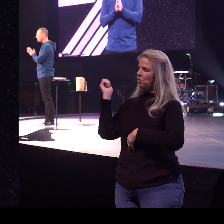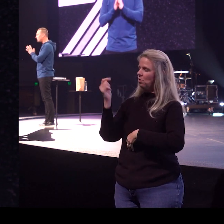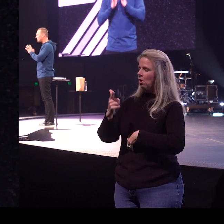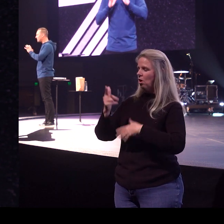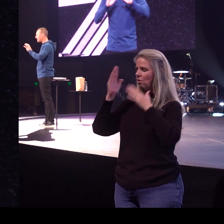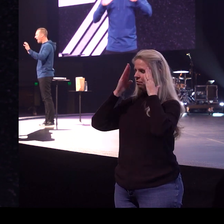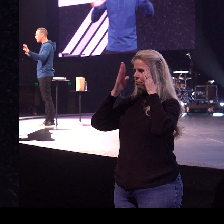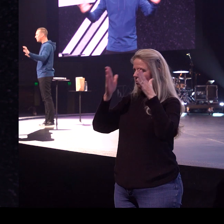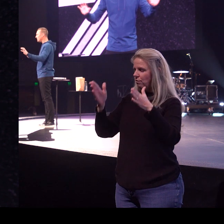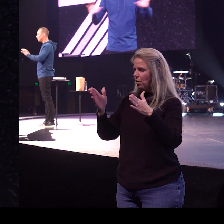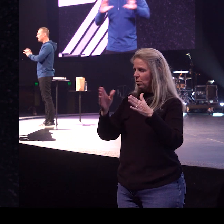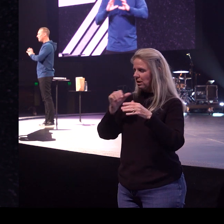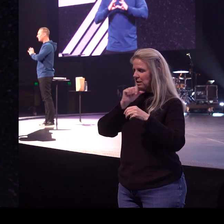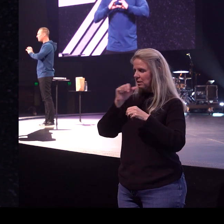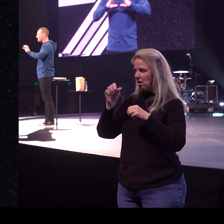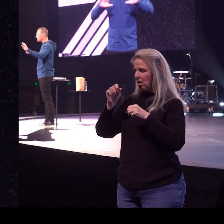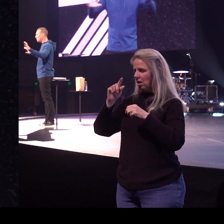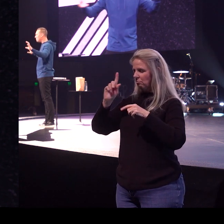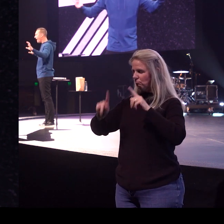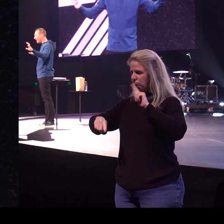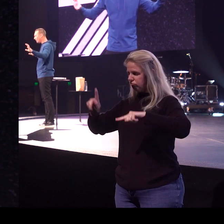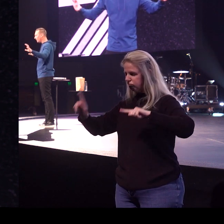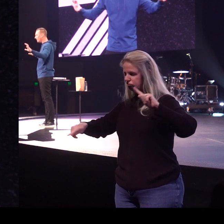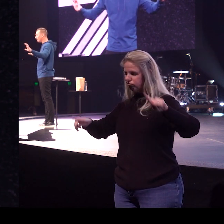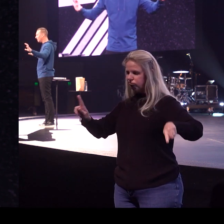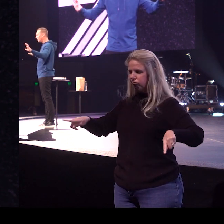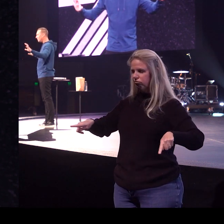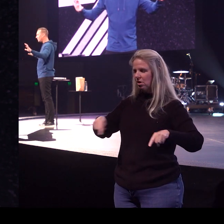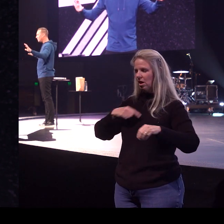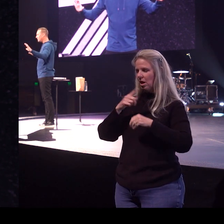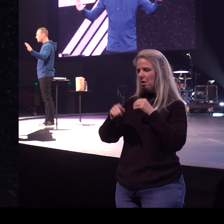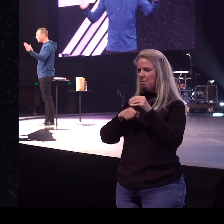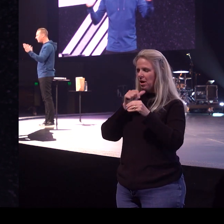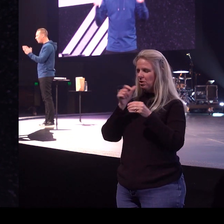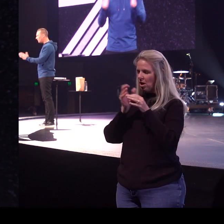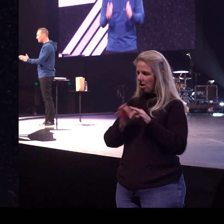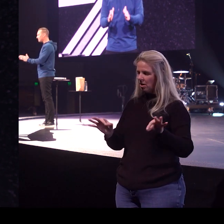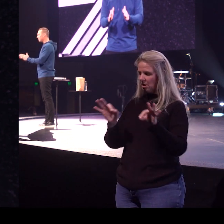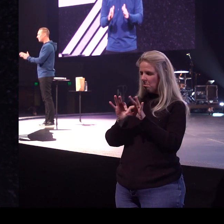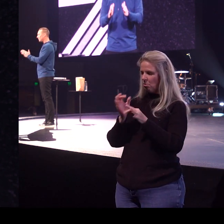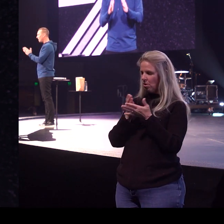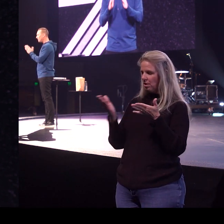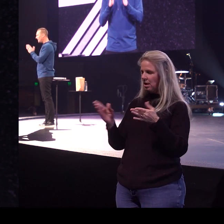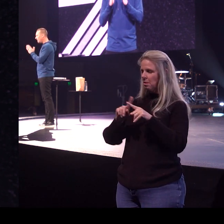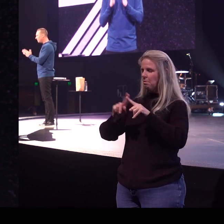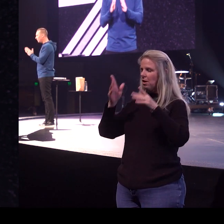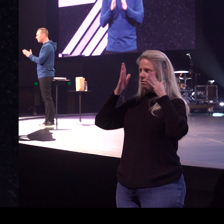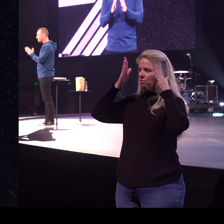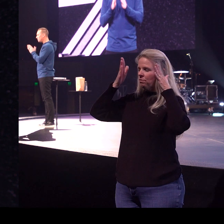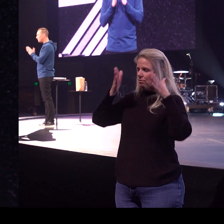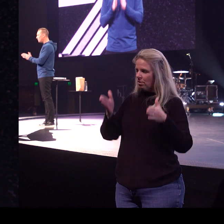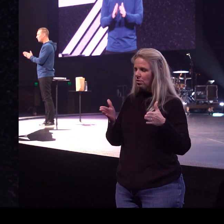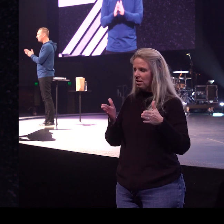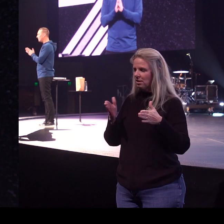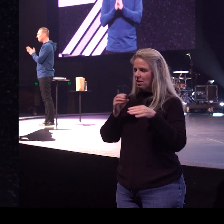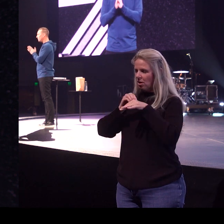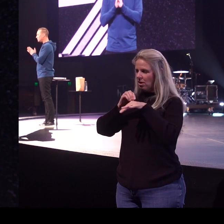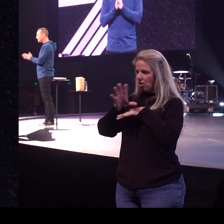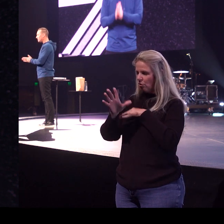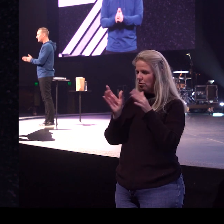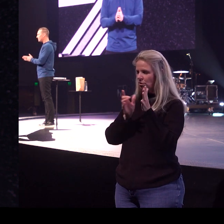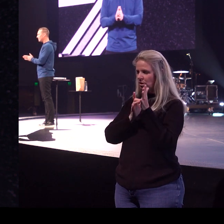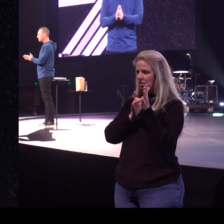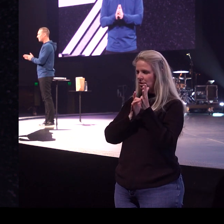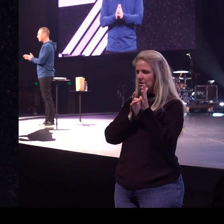to not be so scattered about the things that don't matter, but to be focused on influencing people